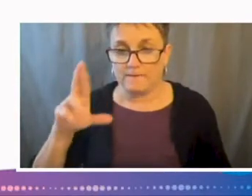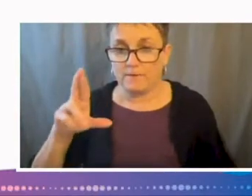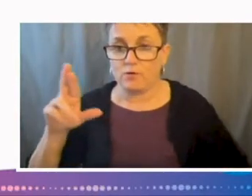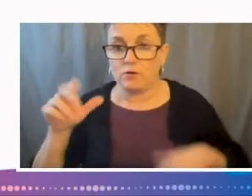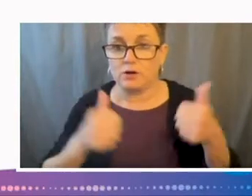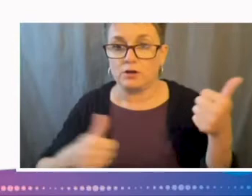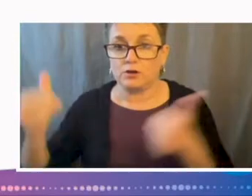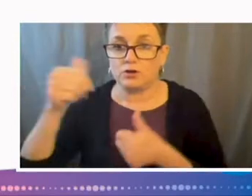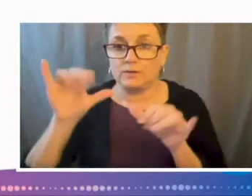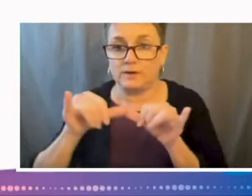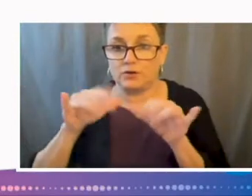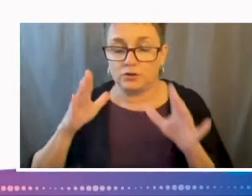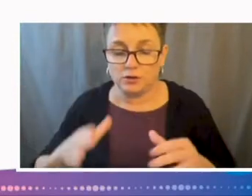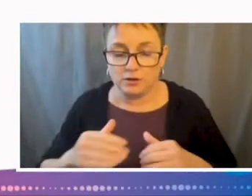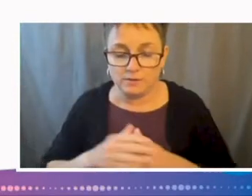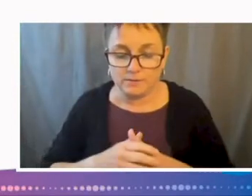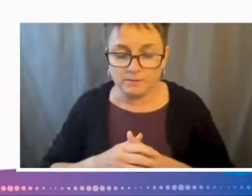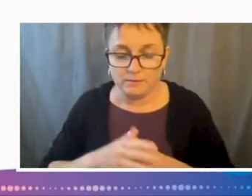My name is spelled